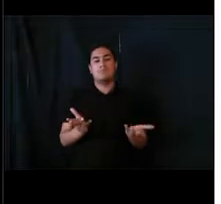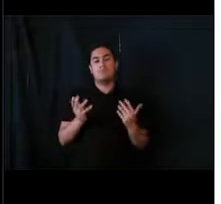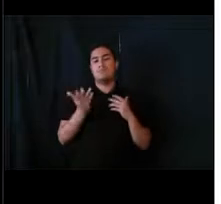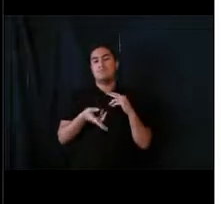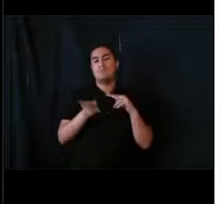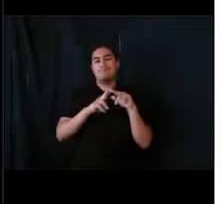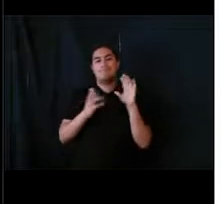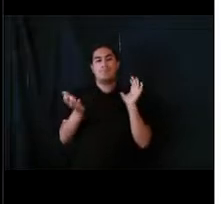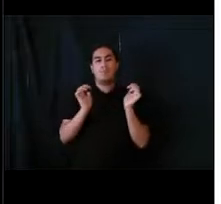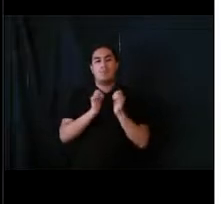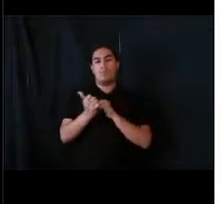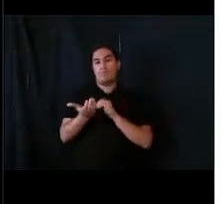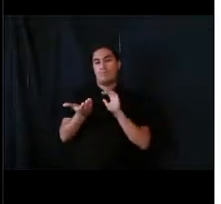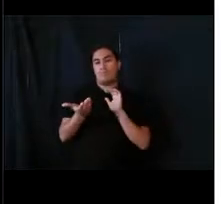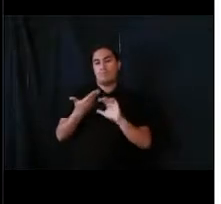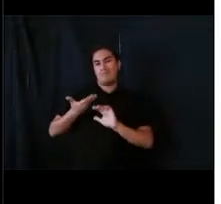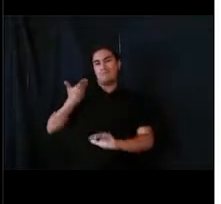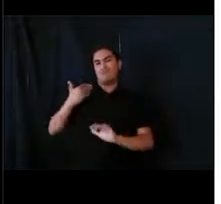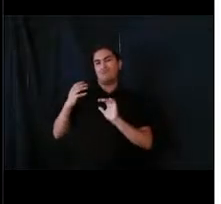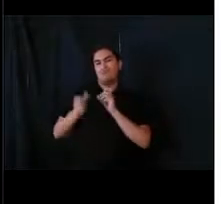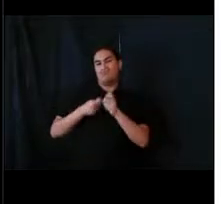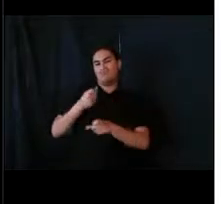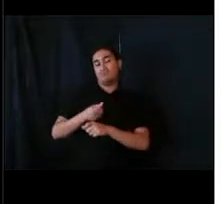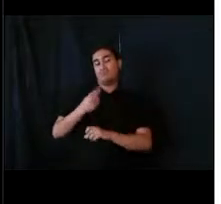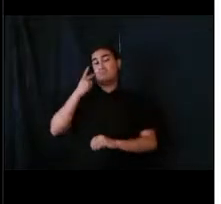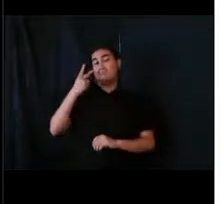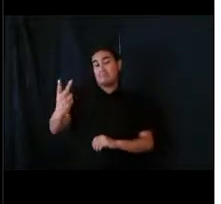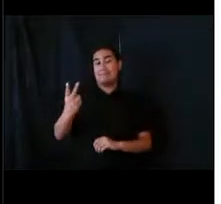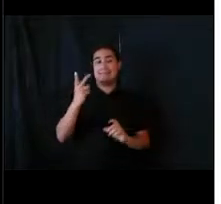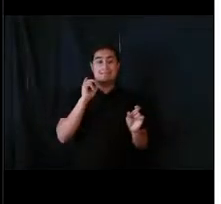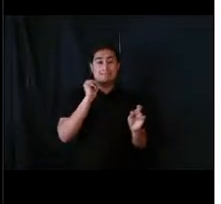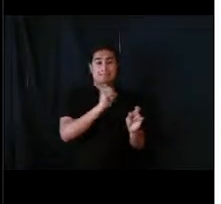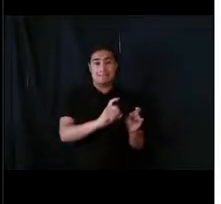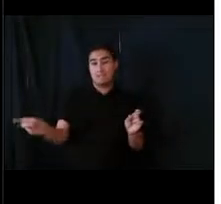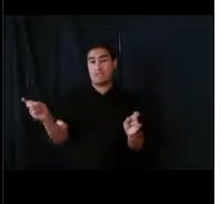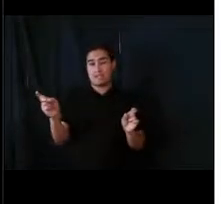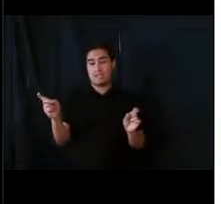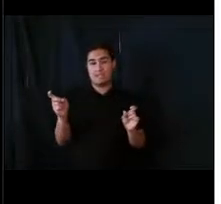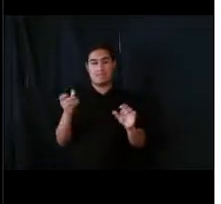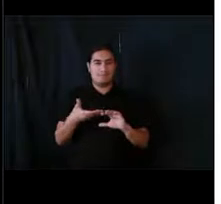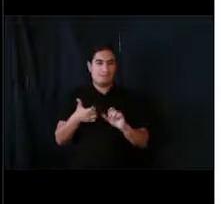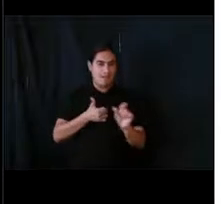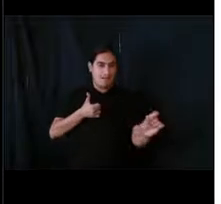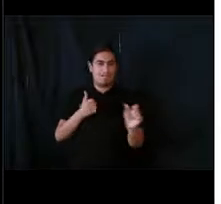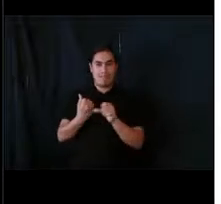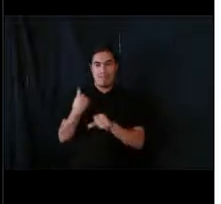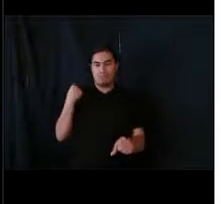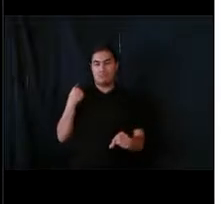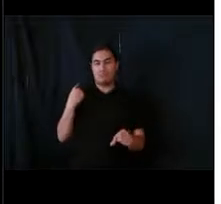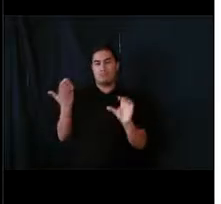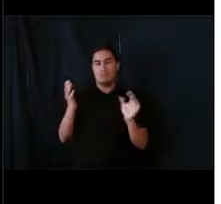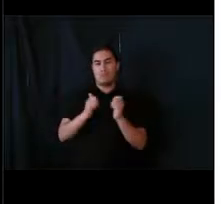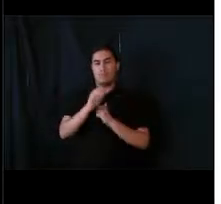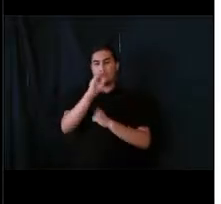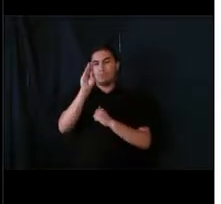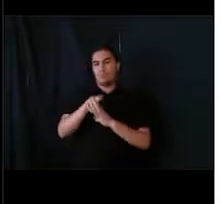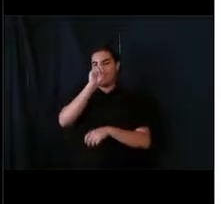prior years as you can see delivery was a little bit behind where we were last year in terms of percentage of the